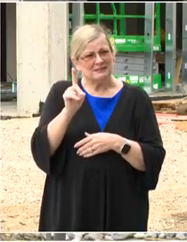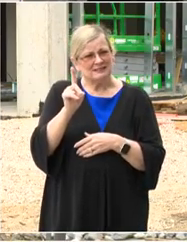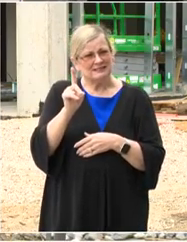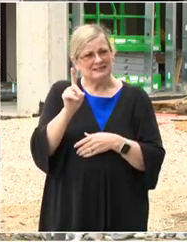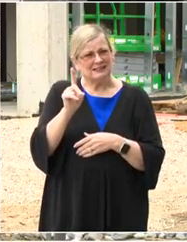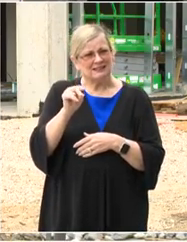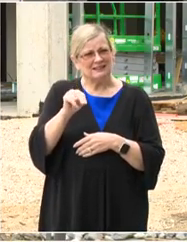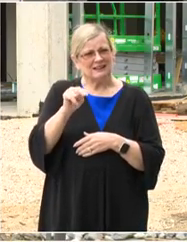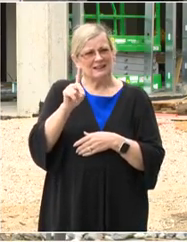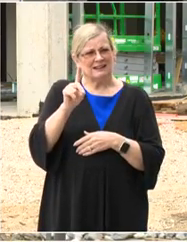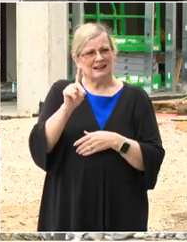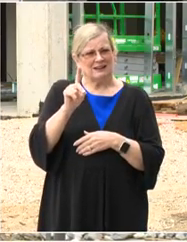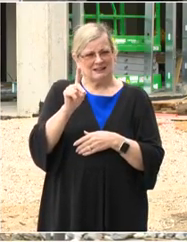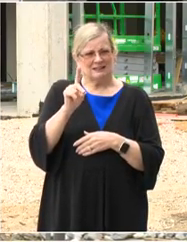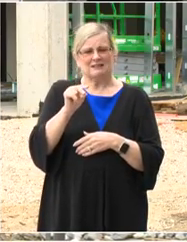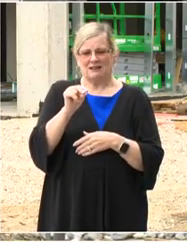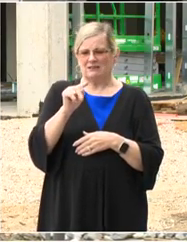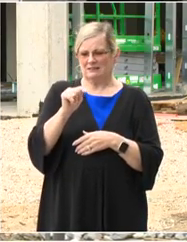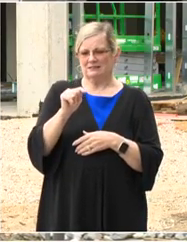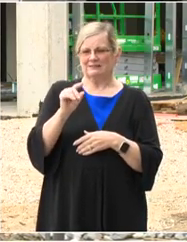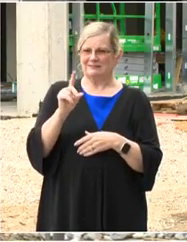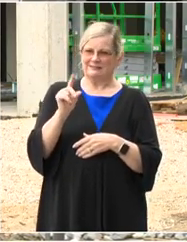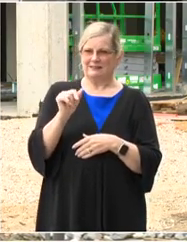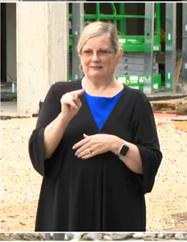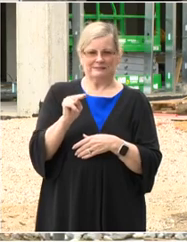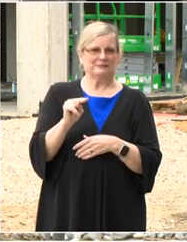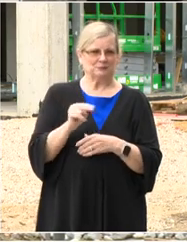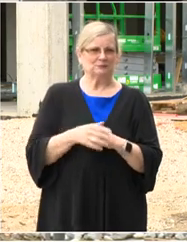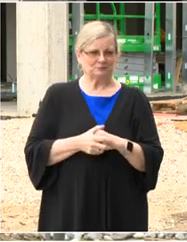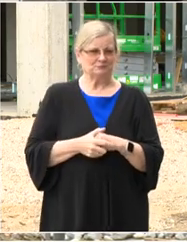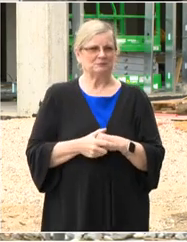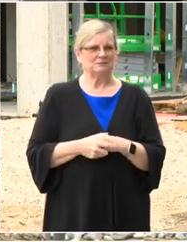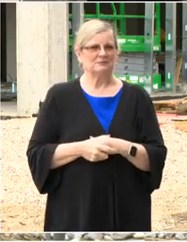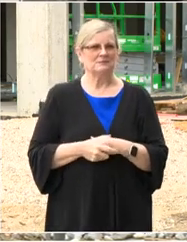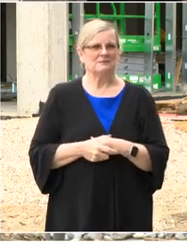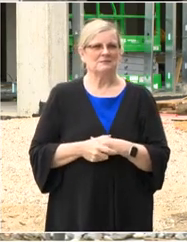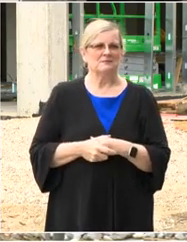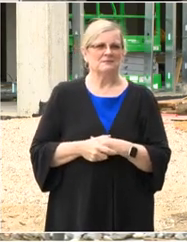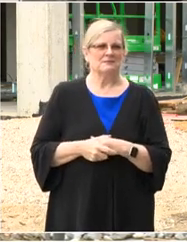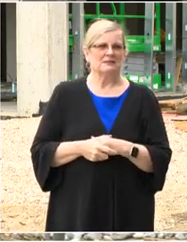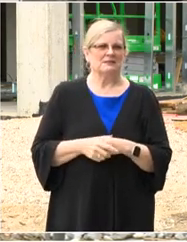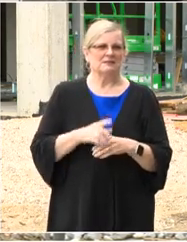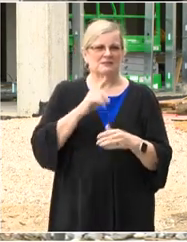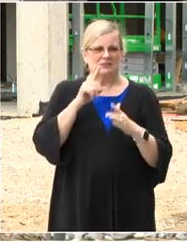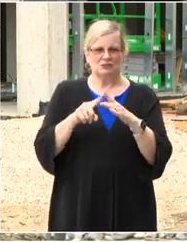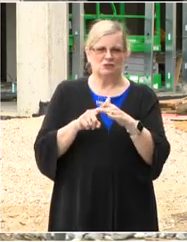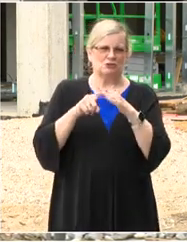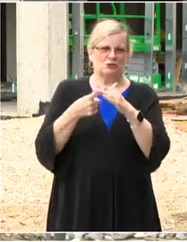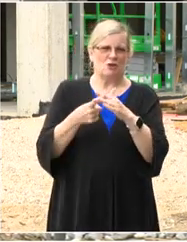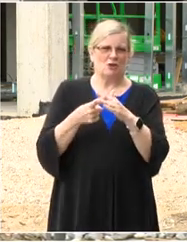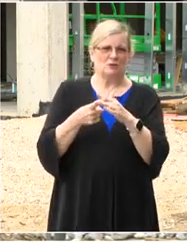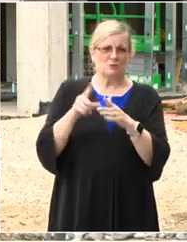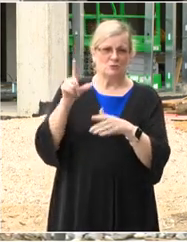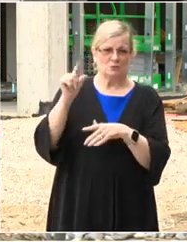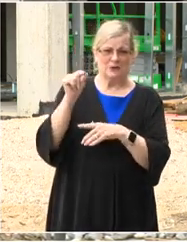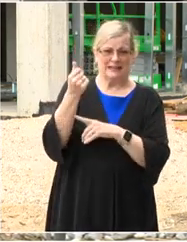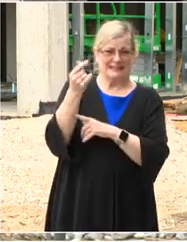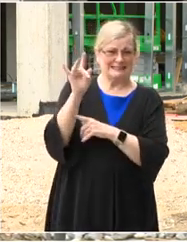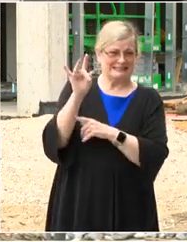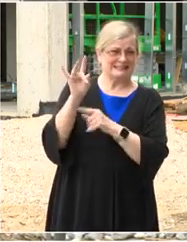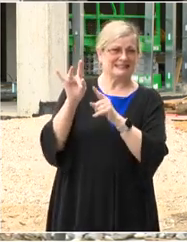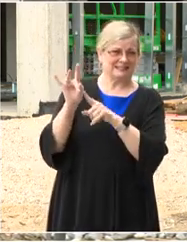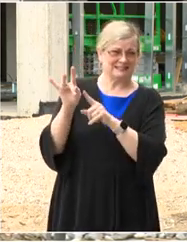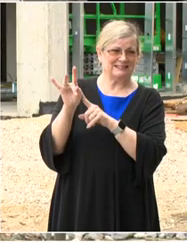and Howard University did together, and it's found that between 2000 and 2018, that the